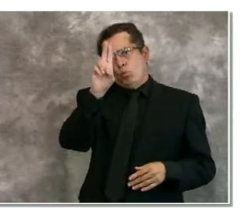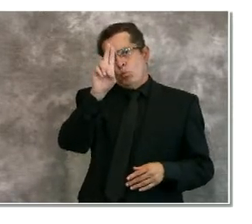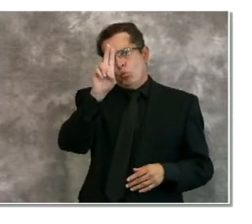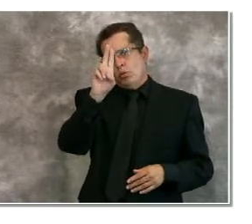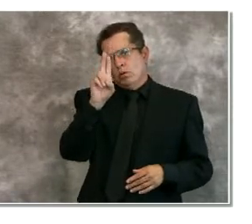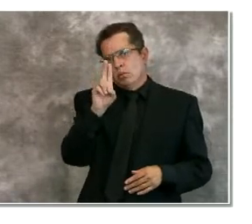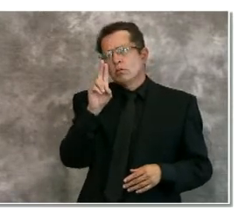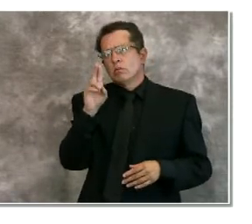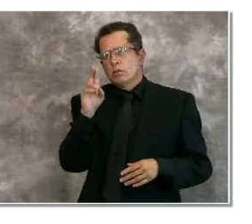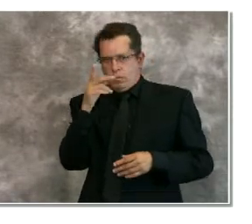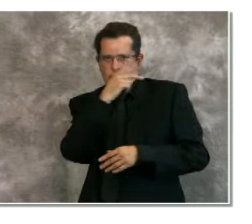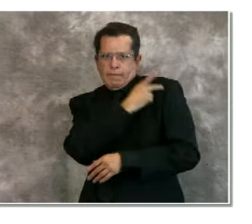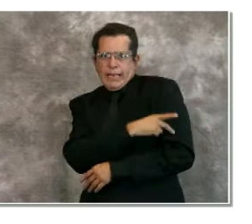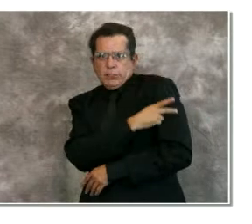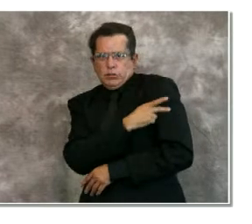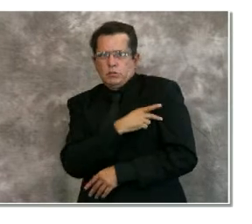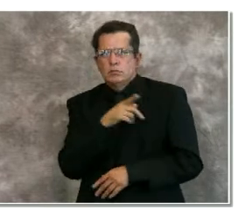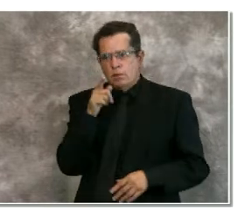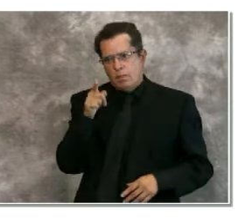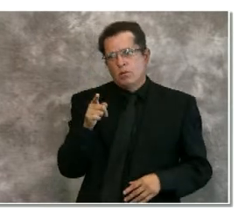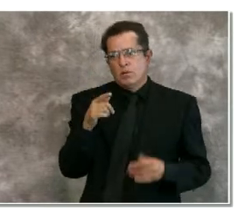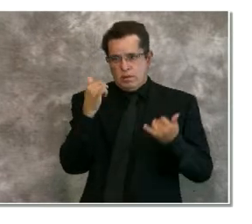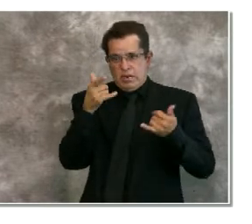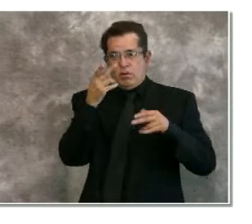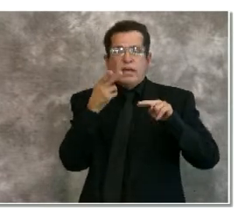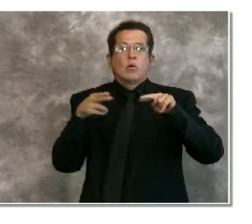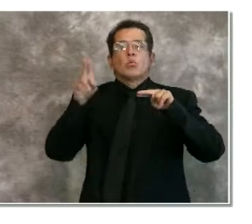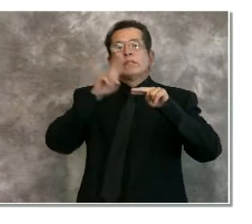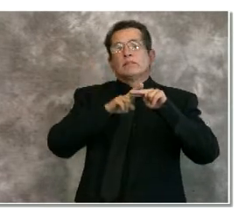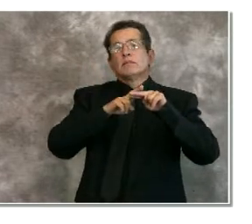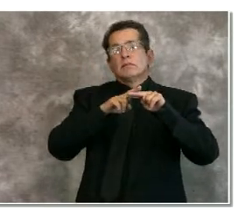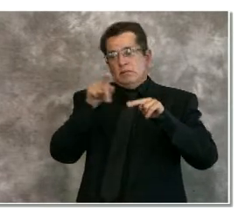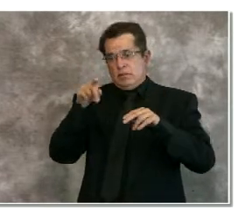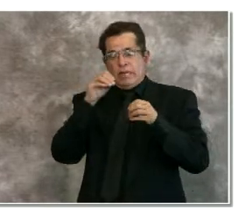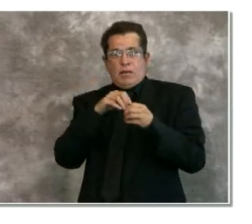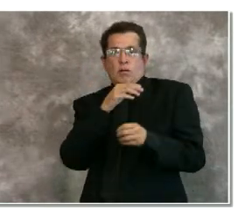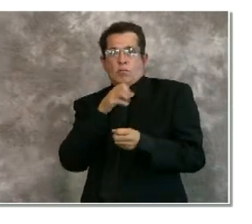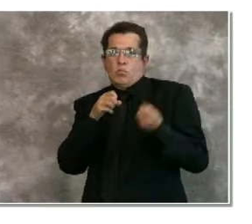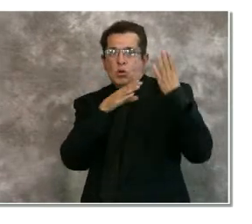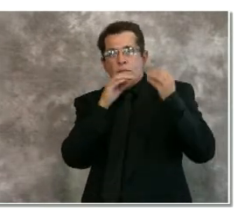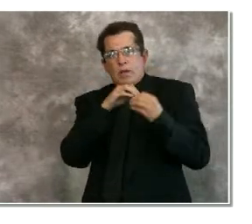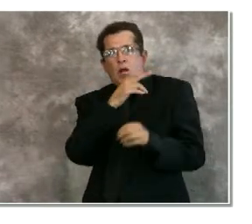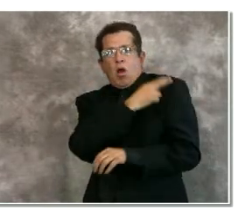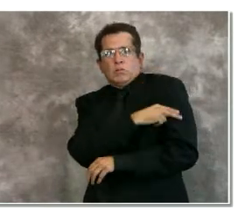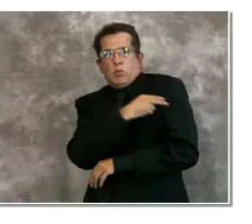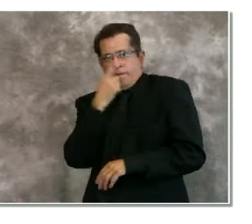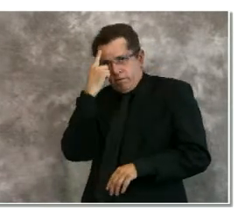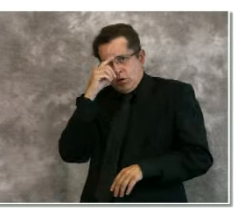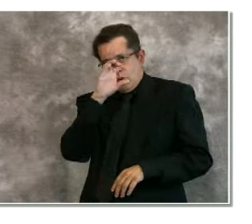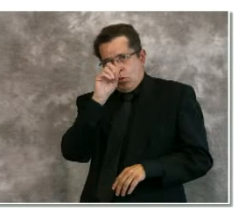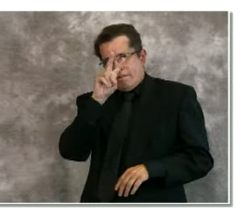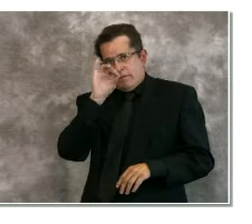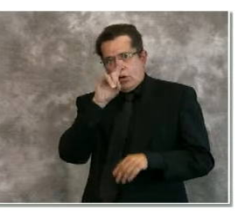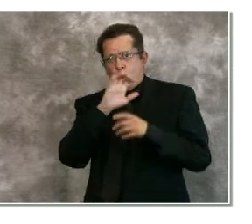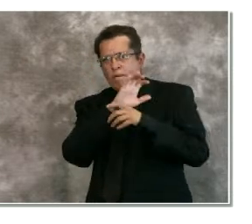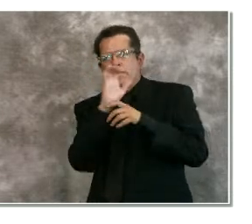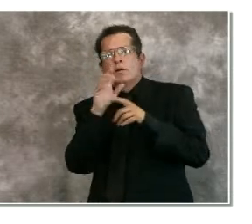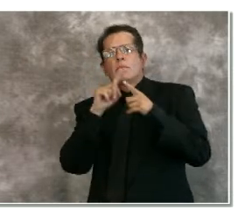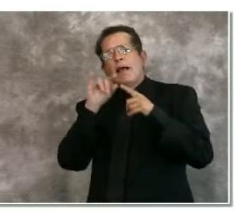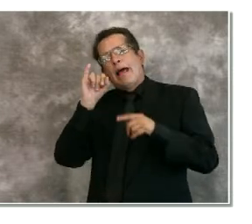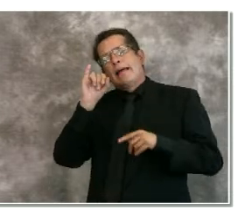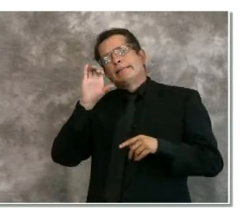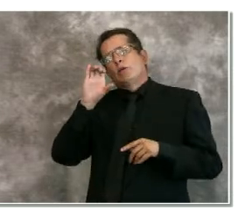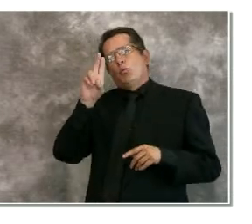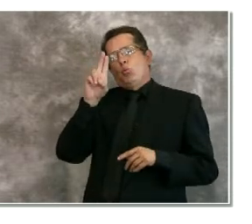before, while we've had increased number of overall hospitalizations for COVID, the ICU number for